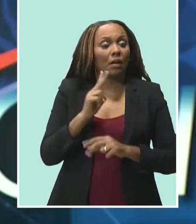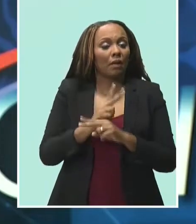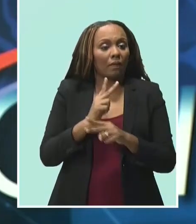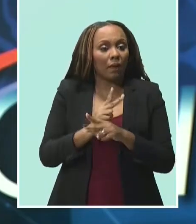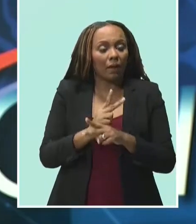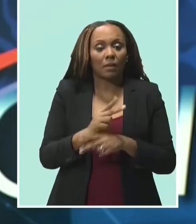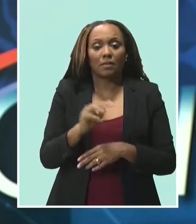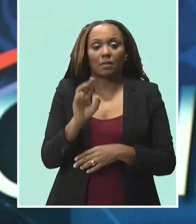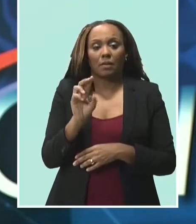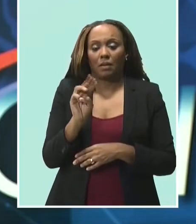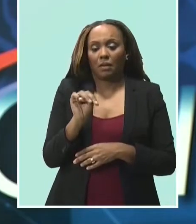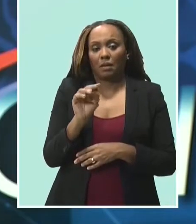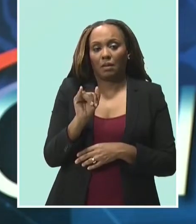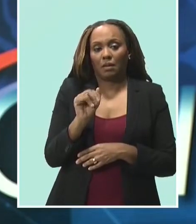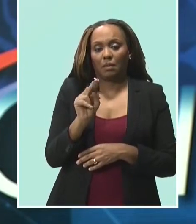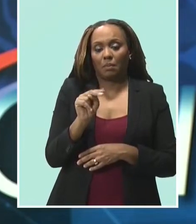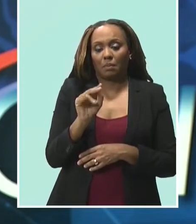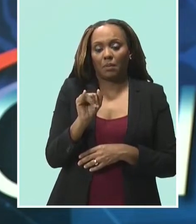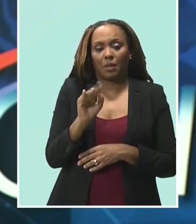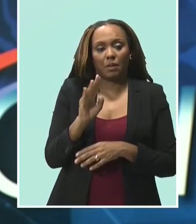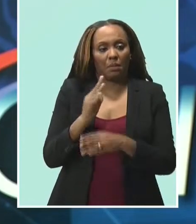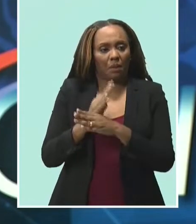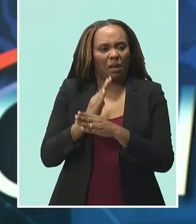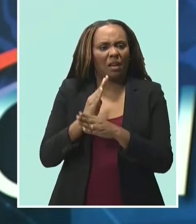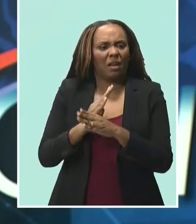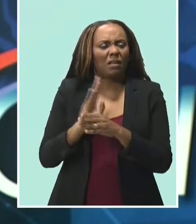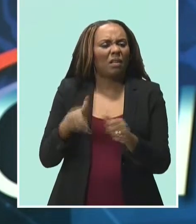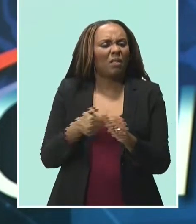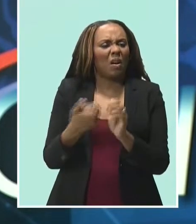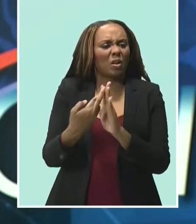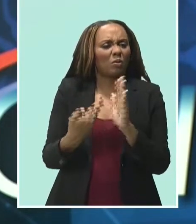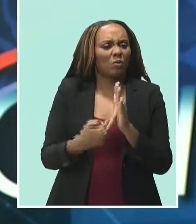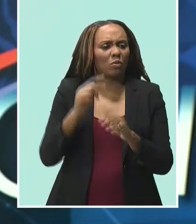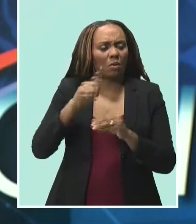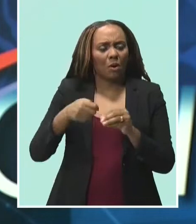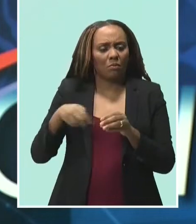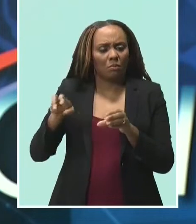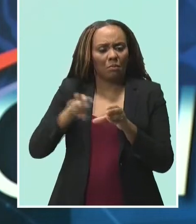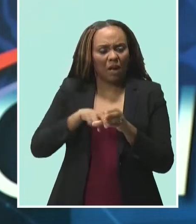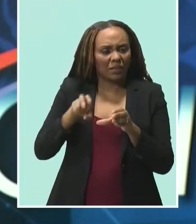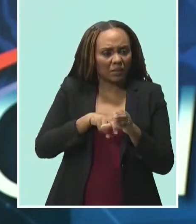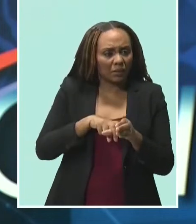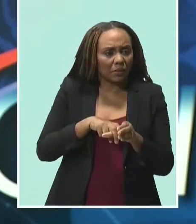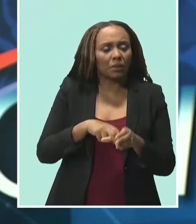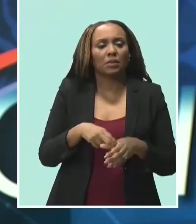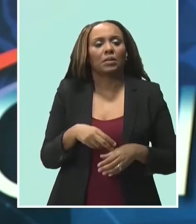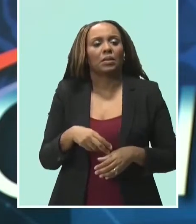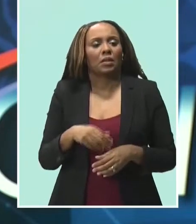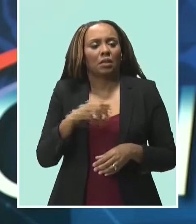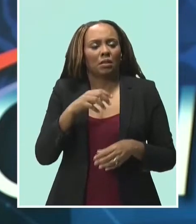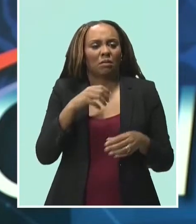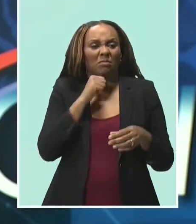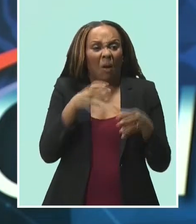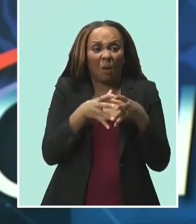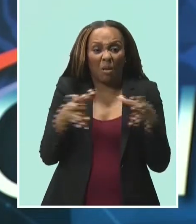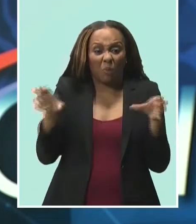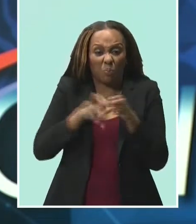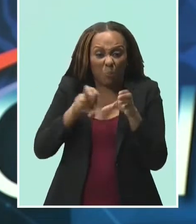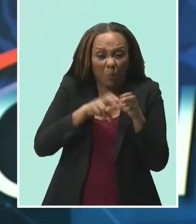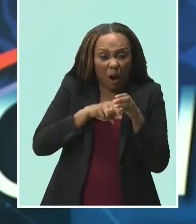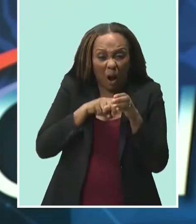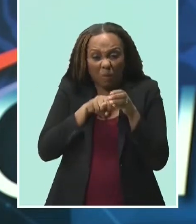with government's COVID-19 protocols related to limited passenger numbers and the wearing of face masks. It's coming from